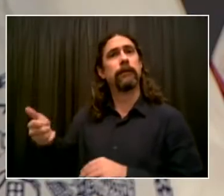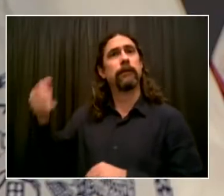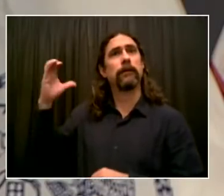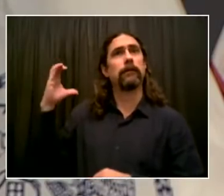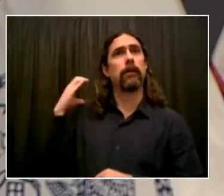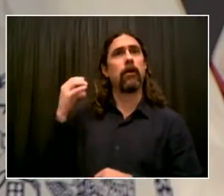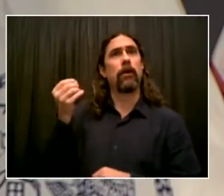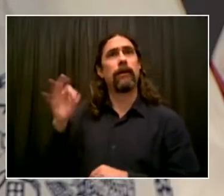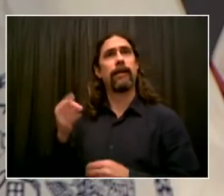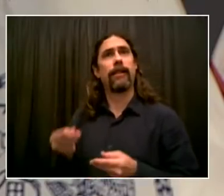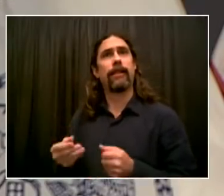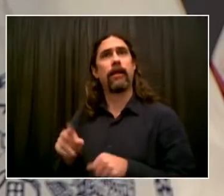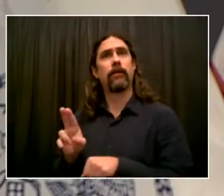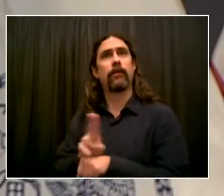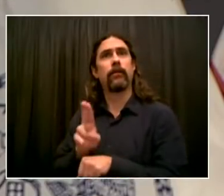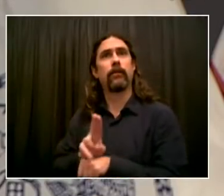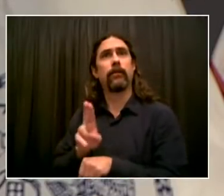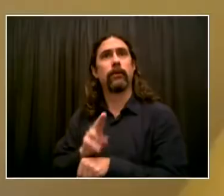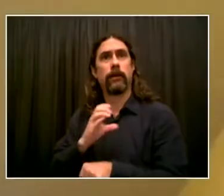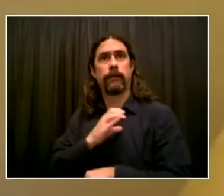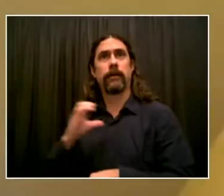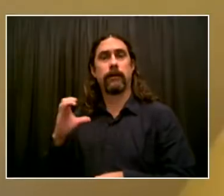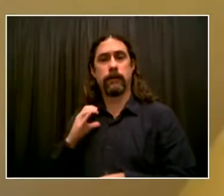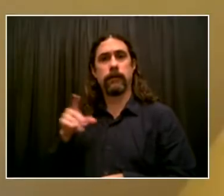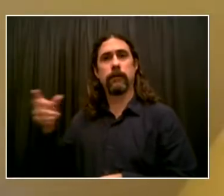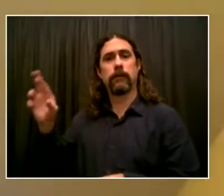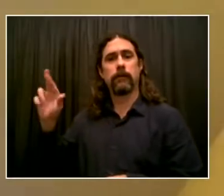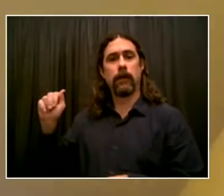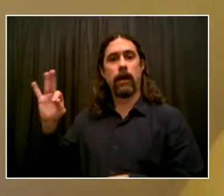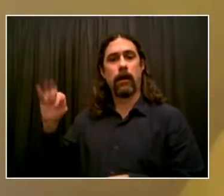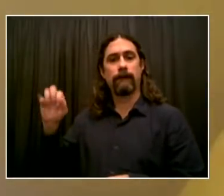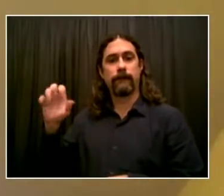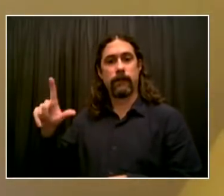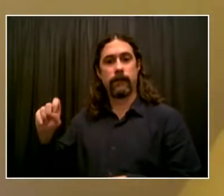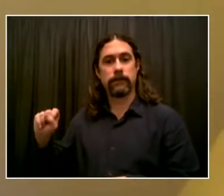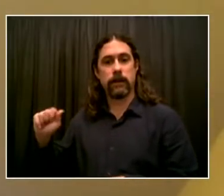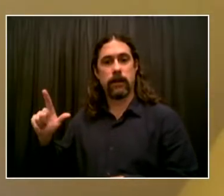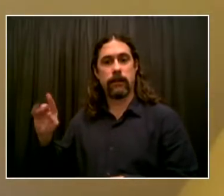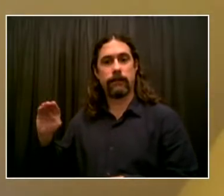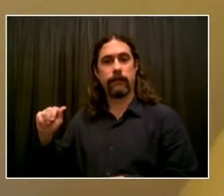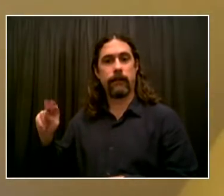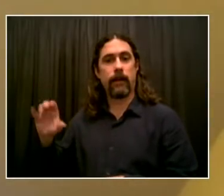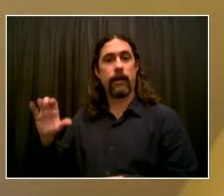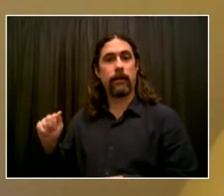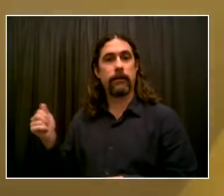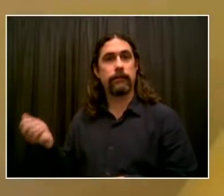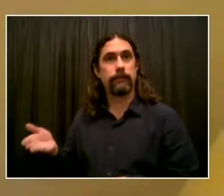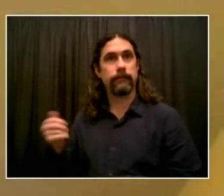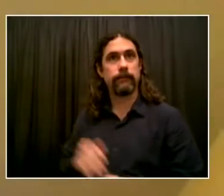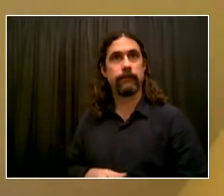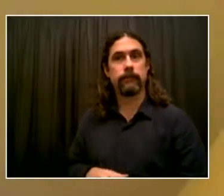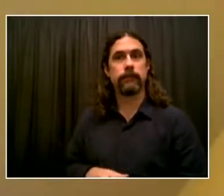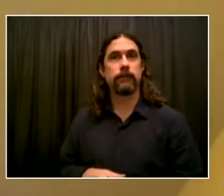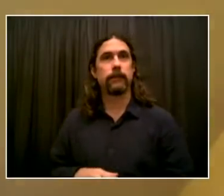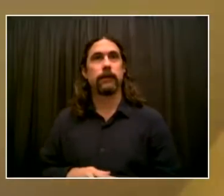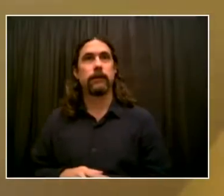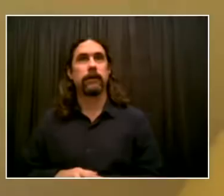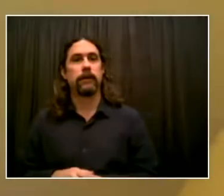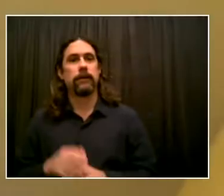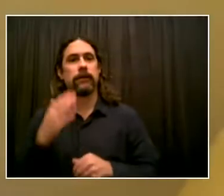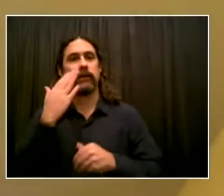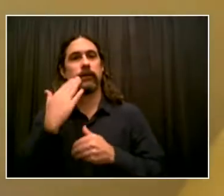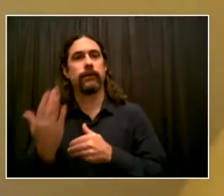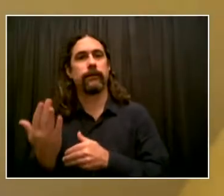Good morning, Mr. Mayor. How are you? Good. How you feel? I'm well. I'm excited to be here today. First, I want to thank you for